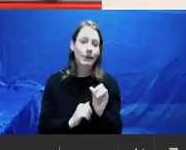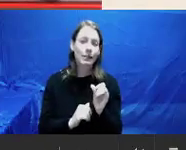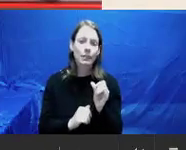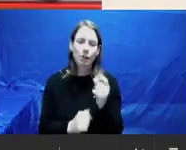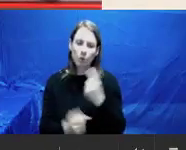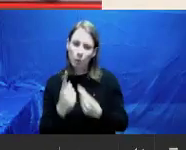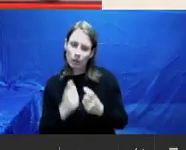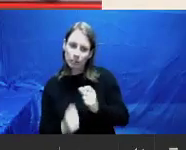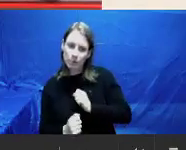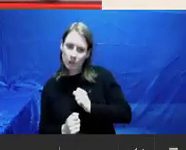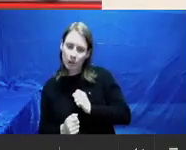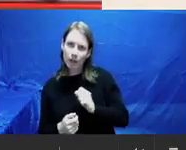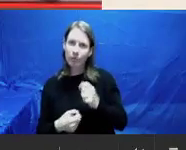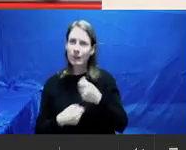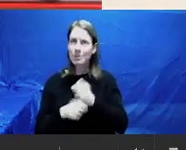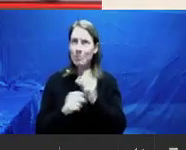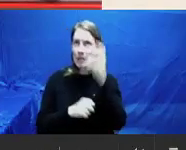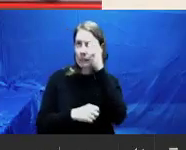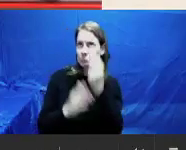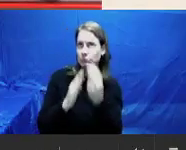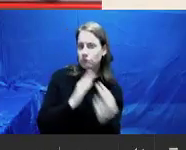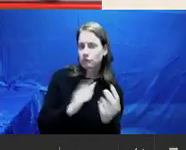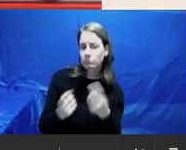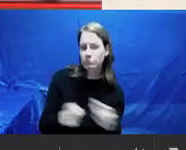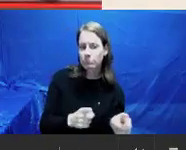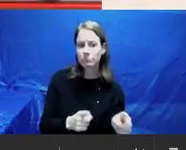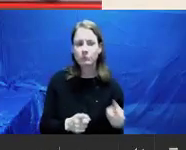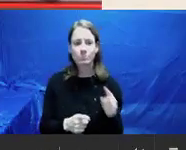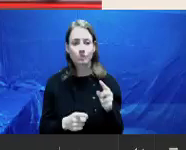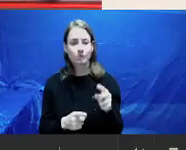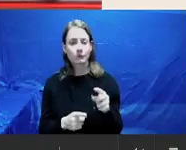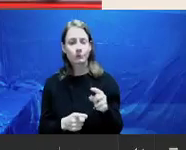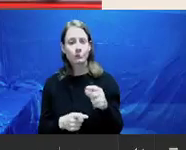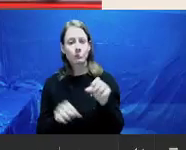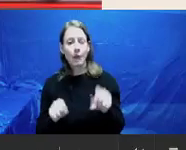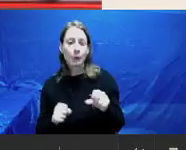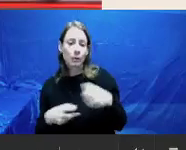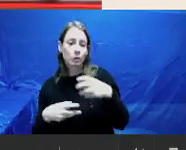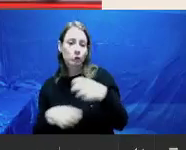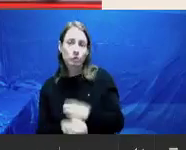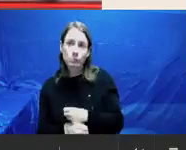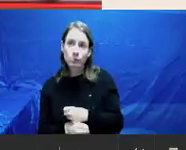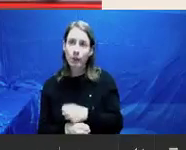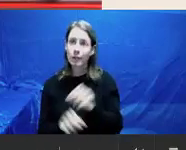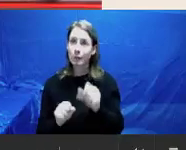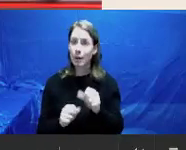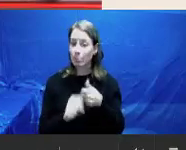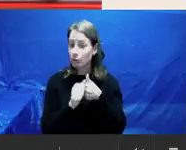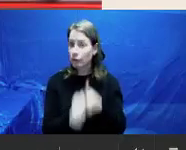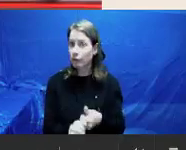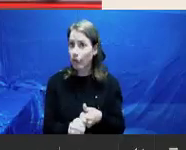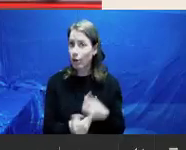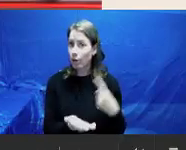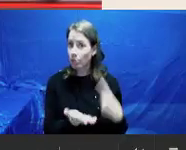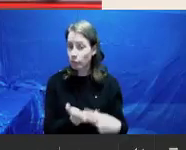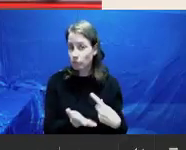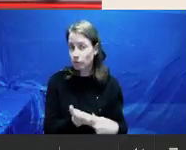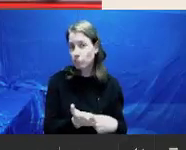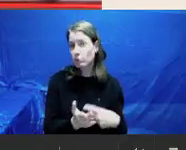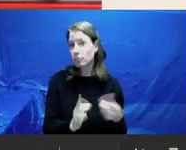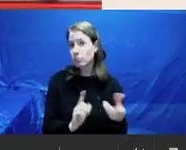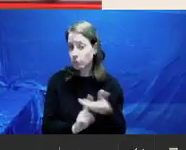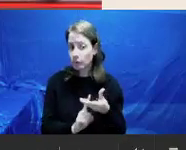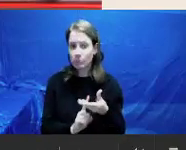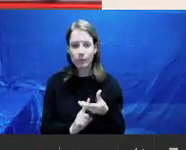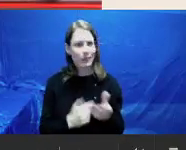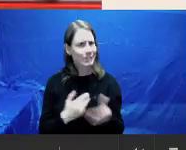thought, but they have to be able to do it in a variety of circumstances. So whether it is a lab report or a blog or a